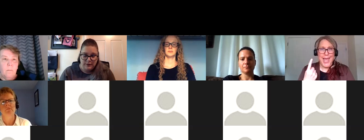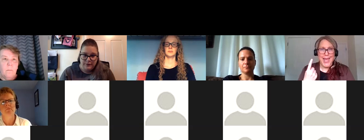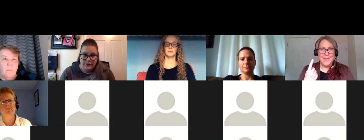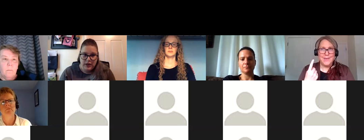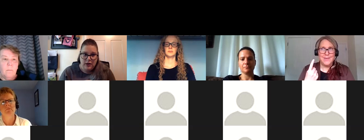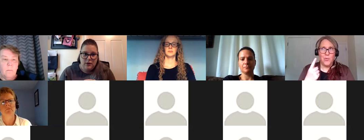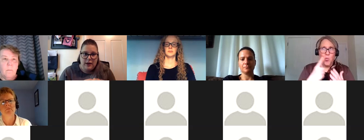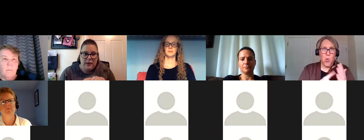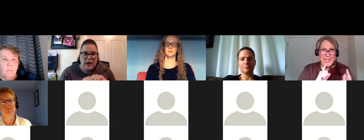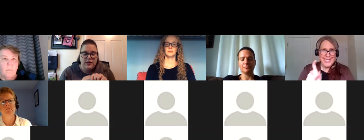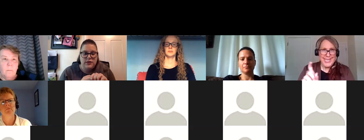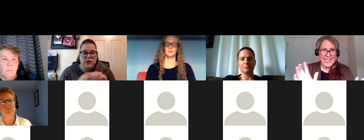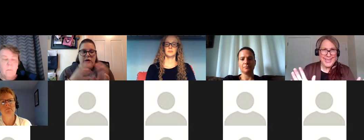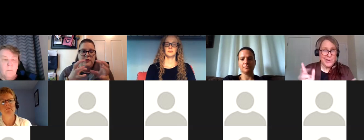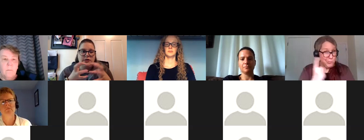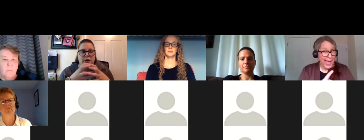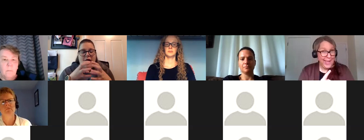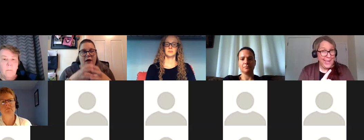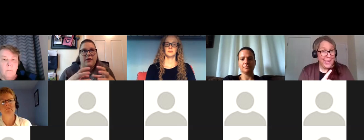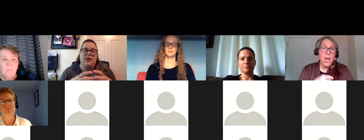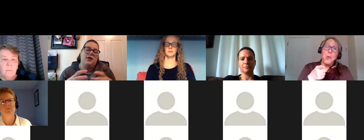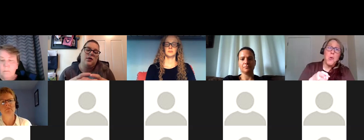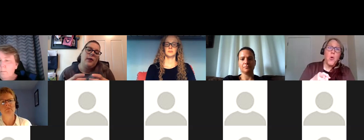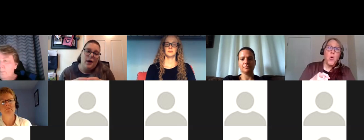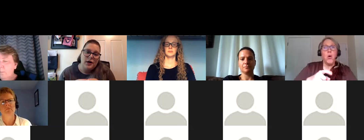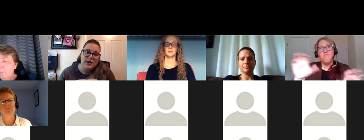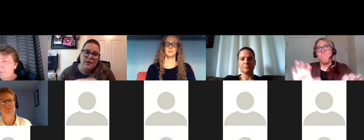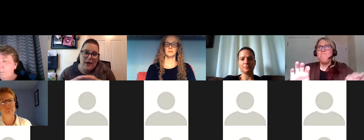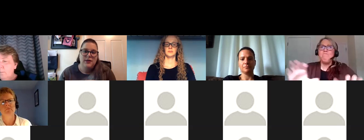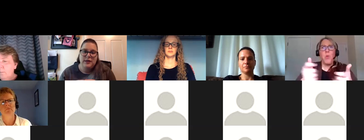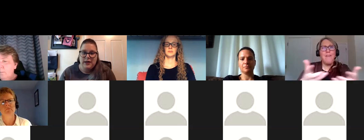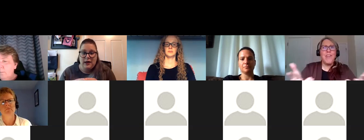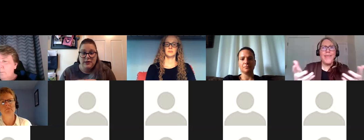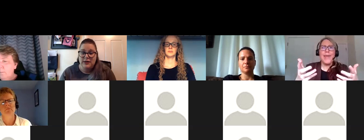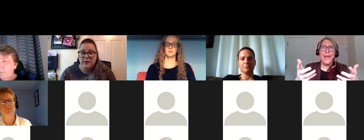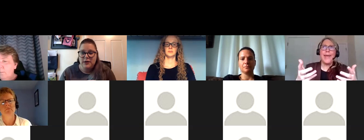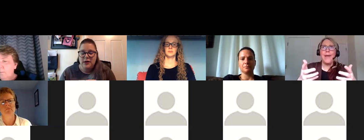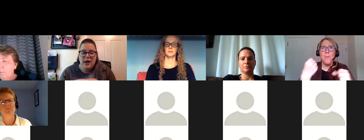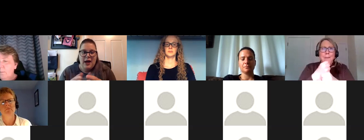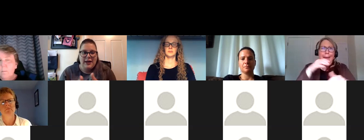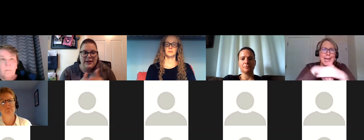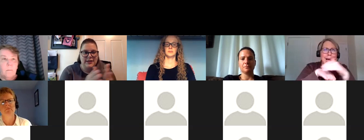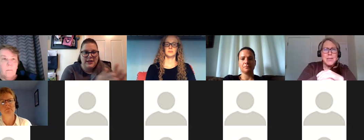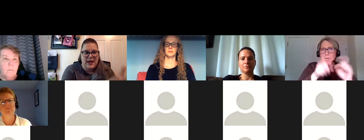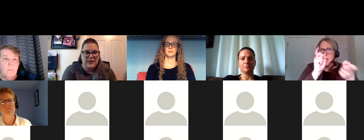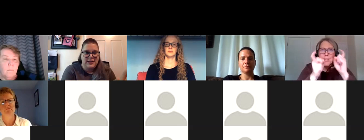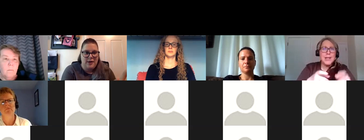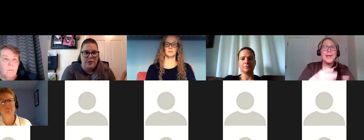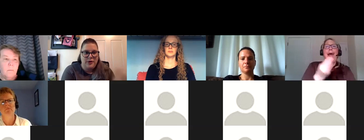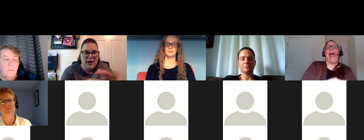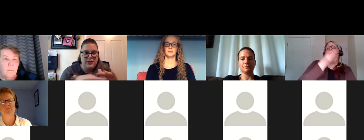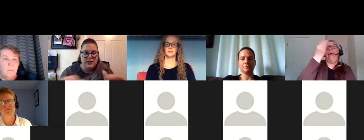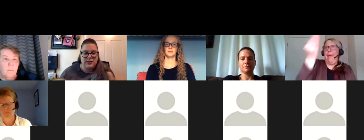needed, right? Because you might be doing everything in your power to make something accessible, and it gets to the next